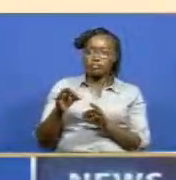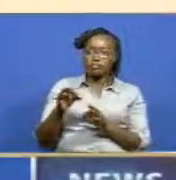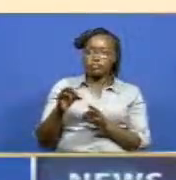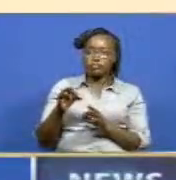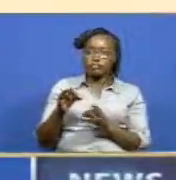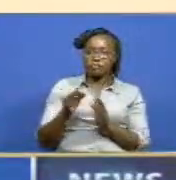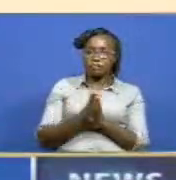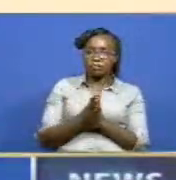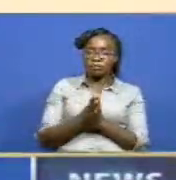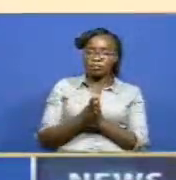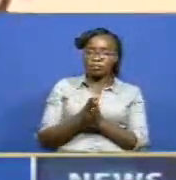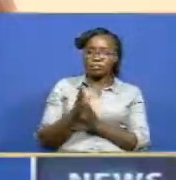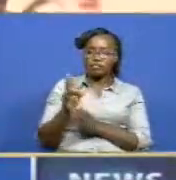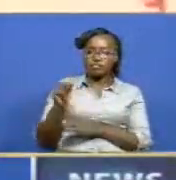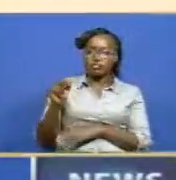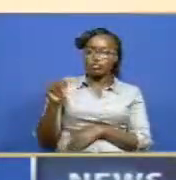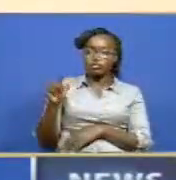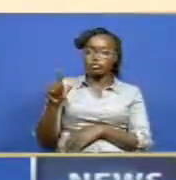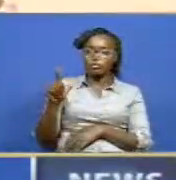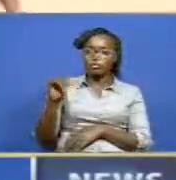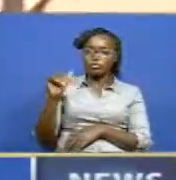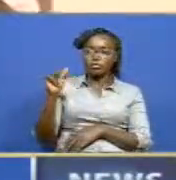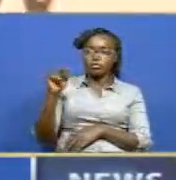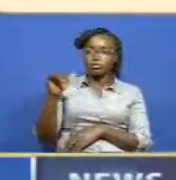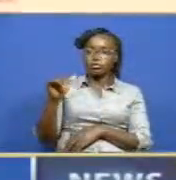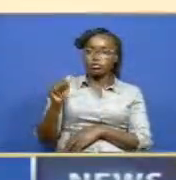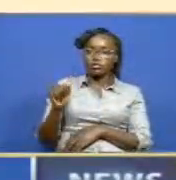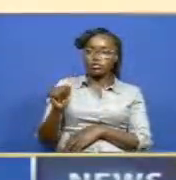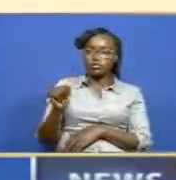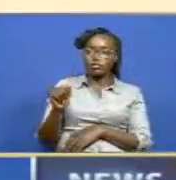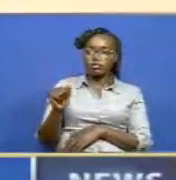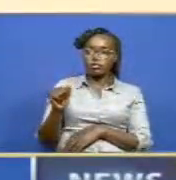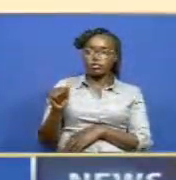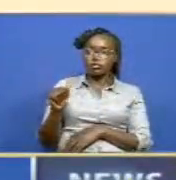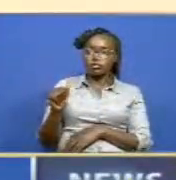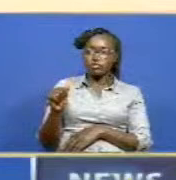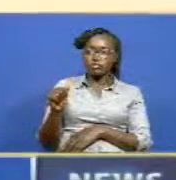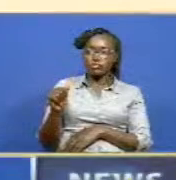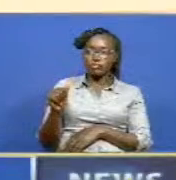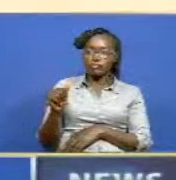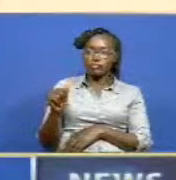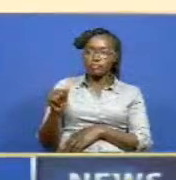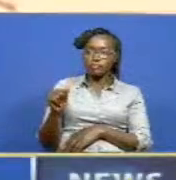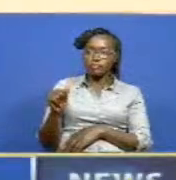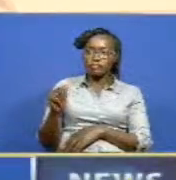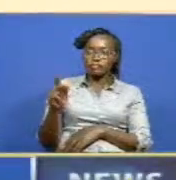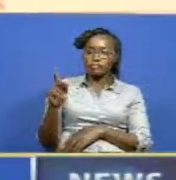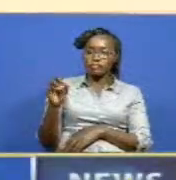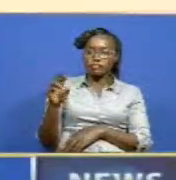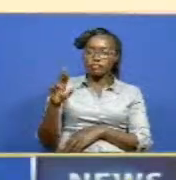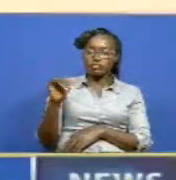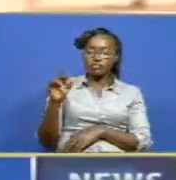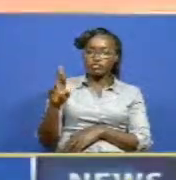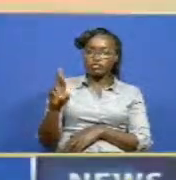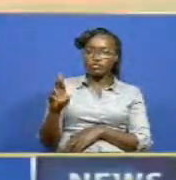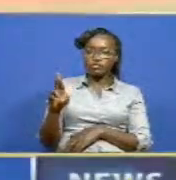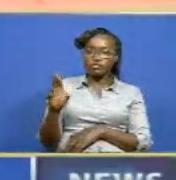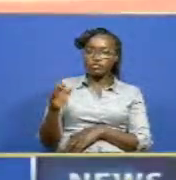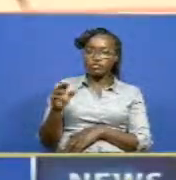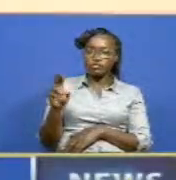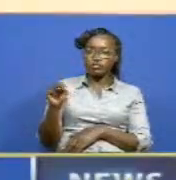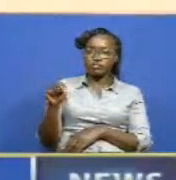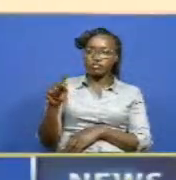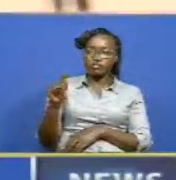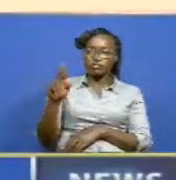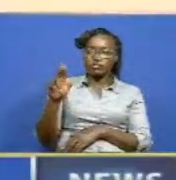Egle Nalianya, Sylvia Chesebe, Helen Siombua, Mary Mora, Emmanuel Korir, Emmanuel Mtua, Stanley